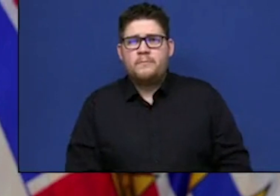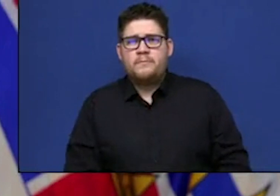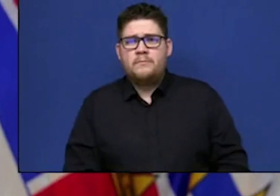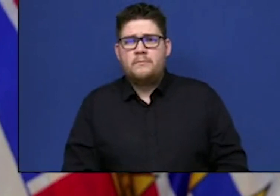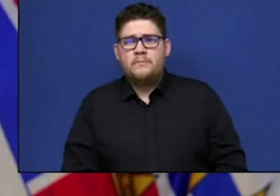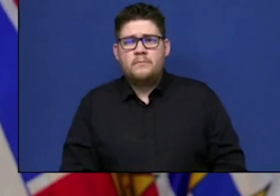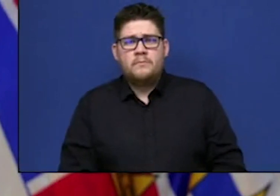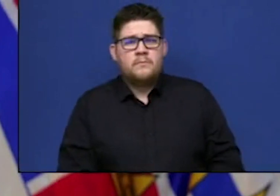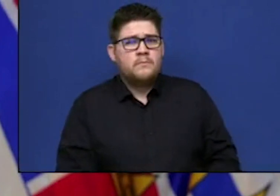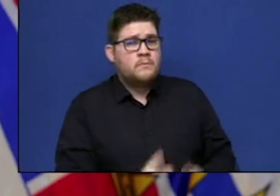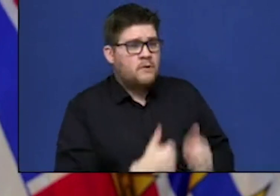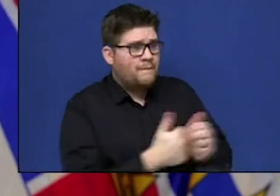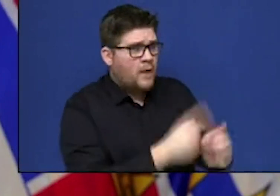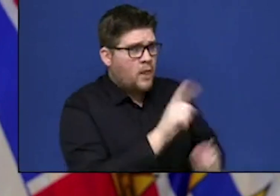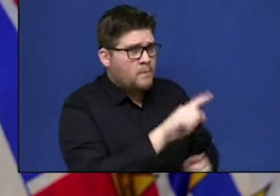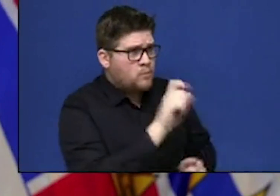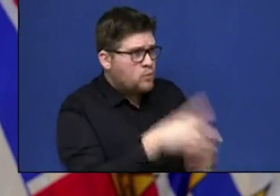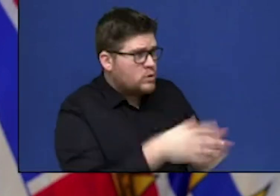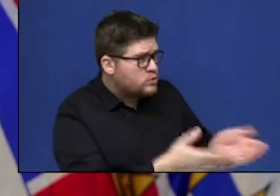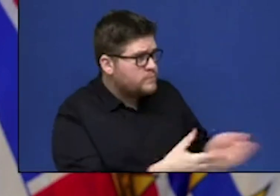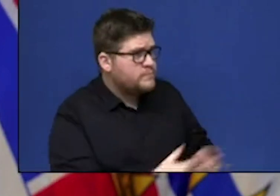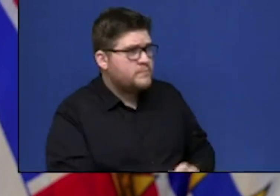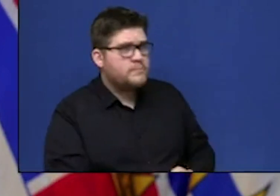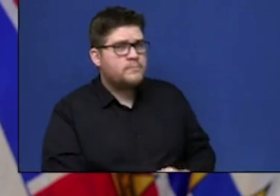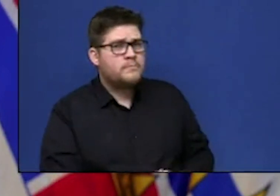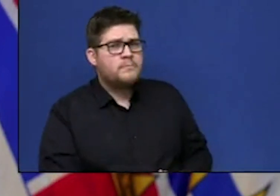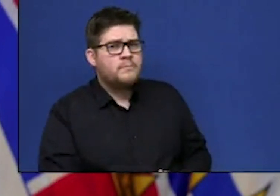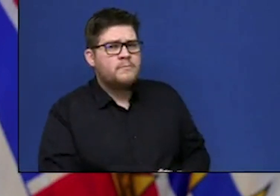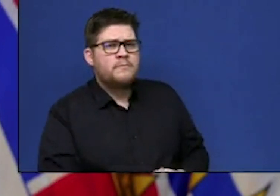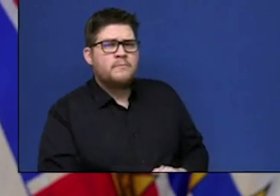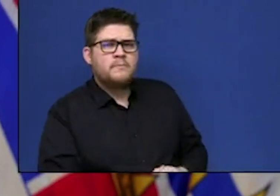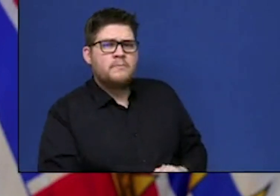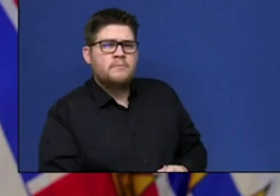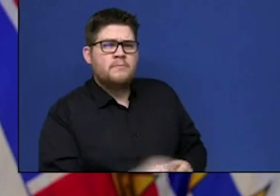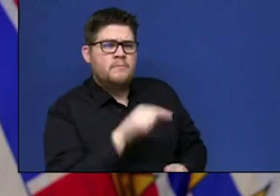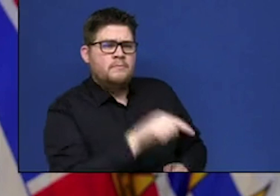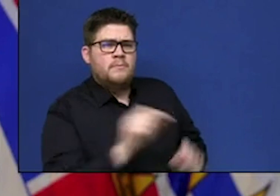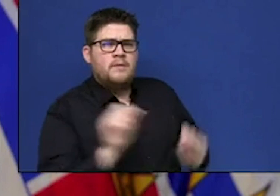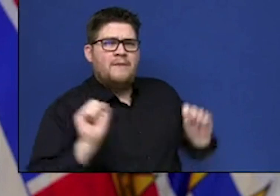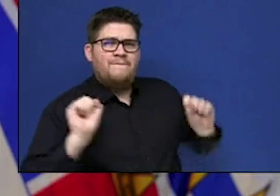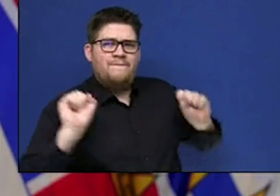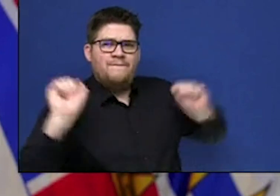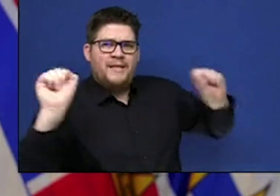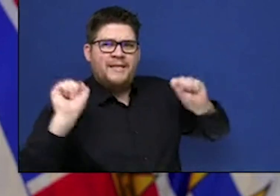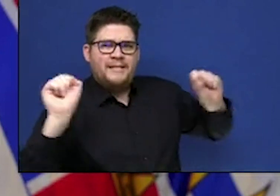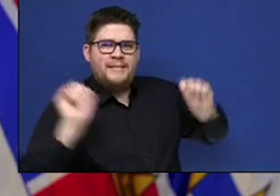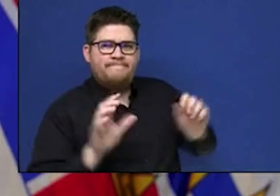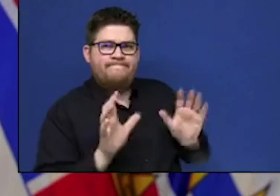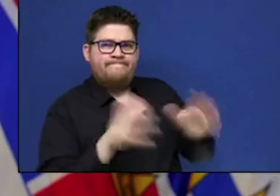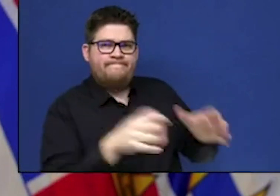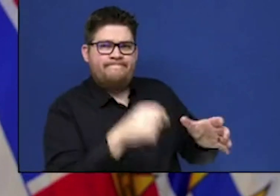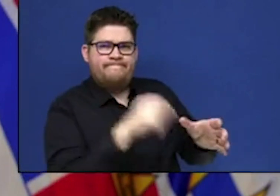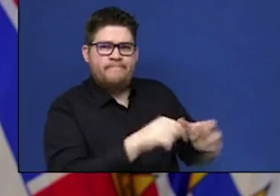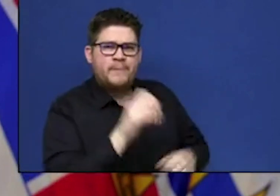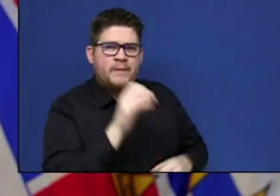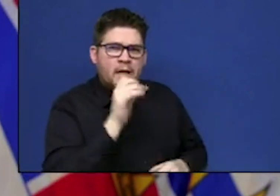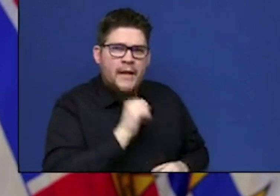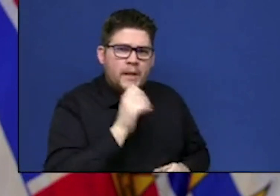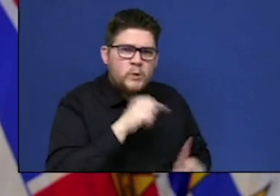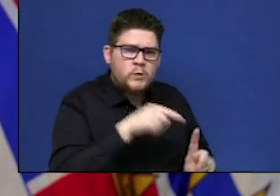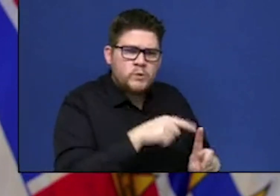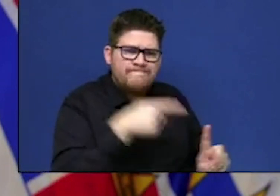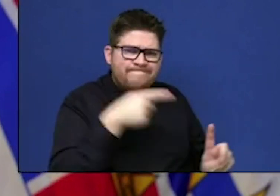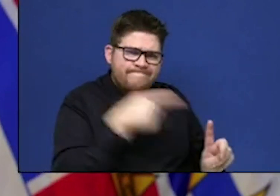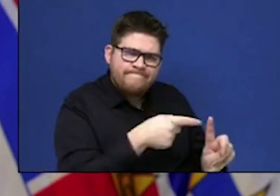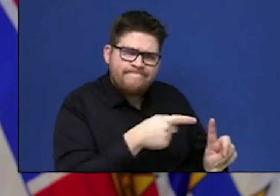guidance around fitness classes, is there an age restriction on this? Does this include kids'